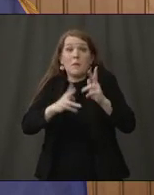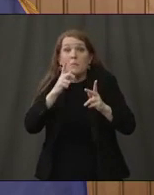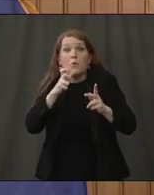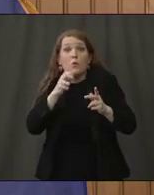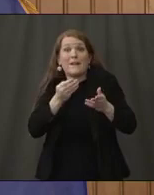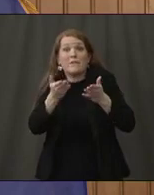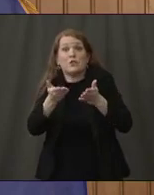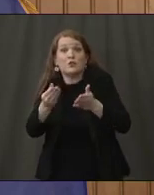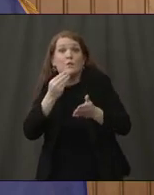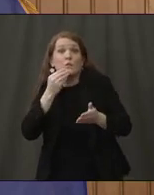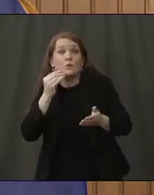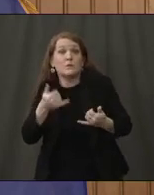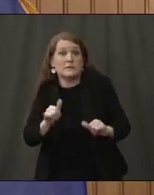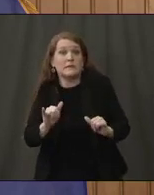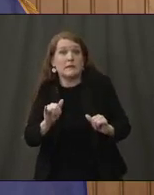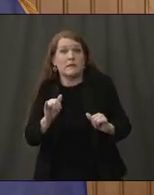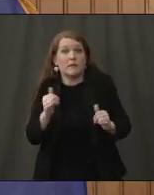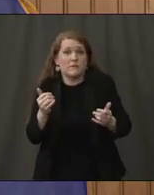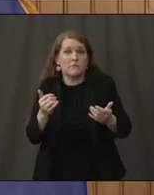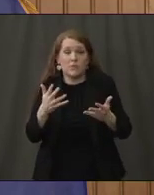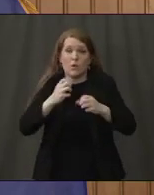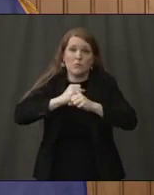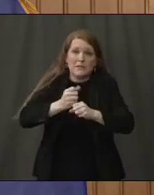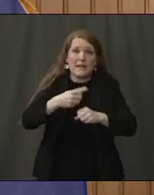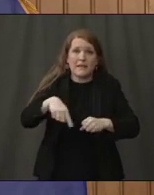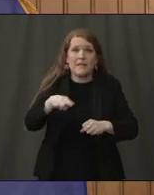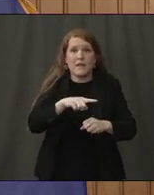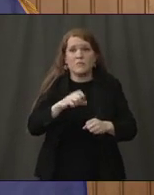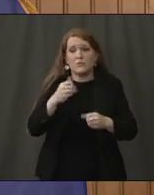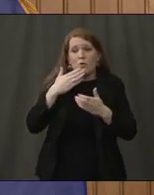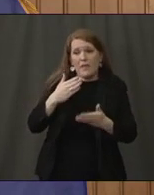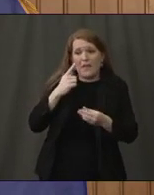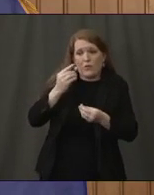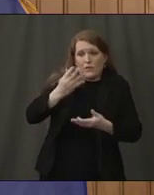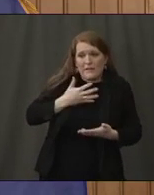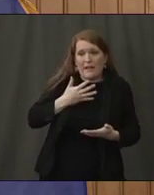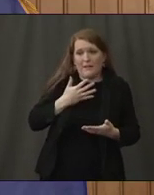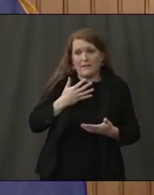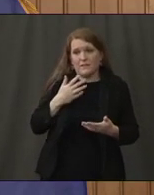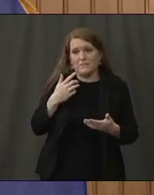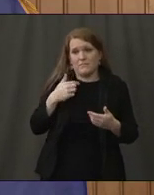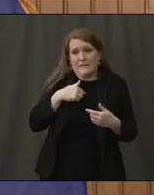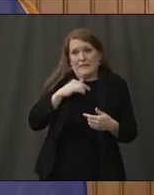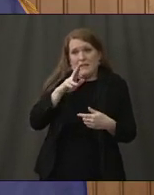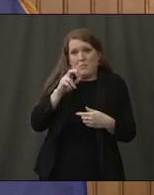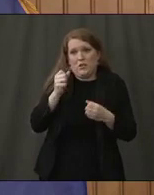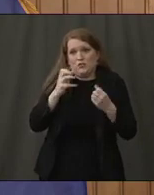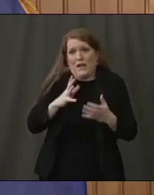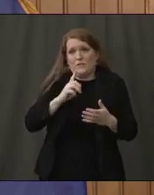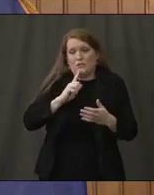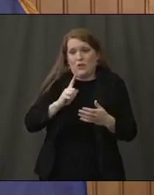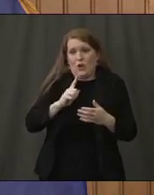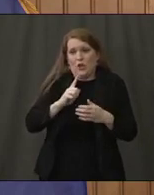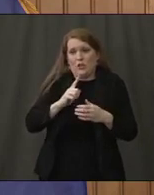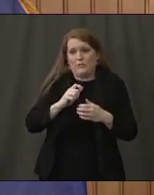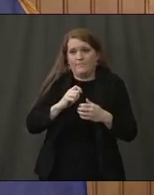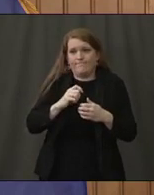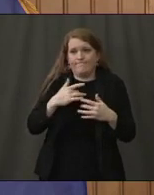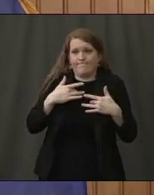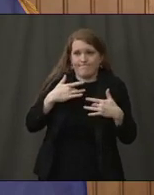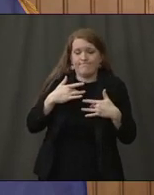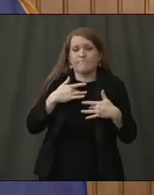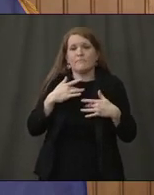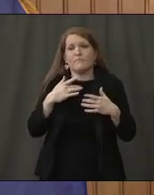let me thank you again for the updated news. It's not good news, but it's news that suggests that the social distancing may be beginning